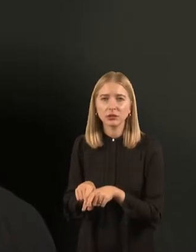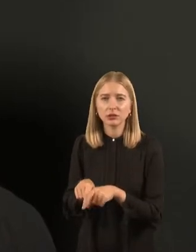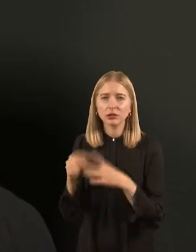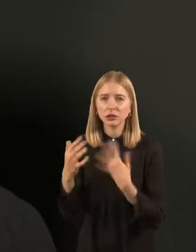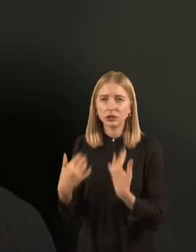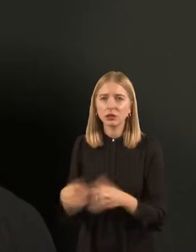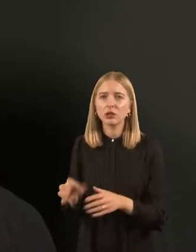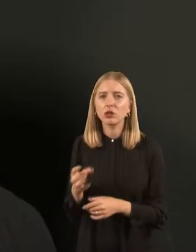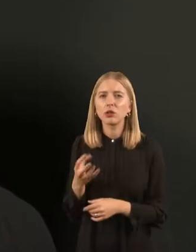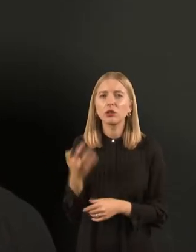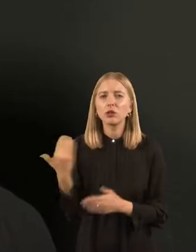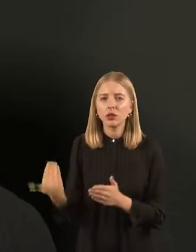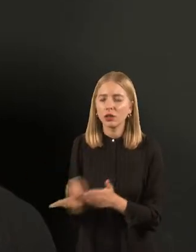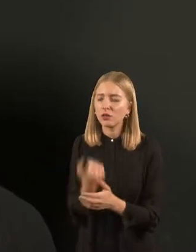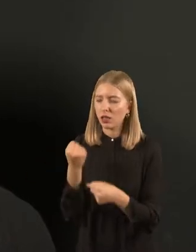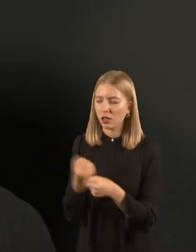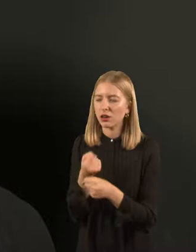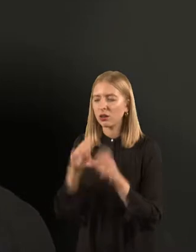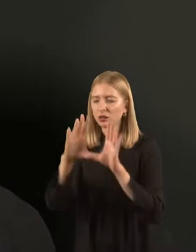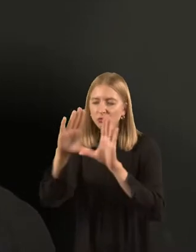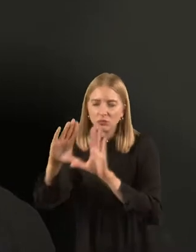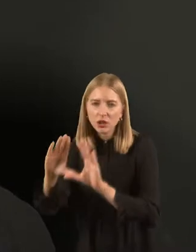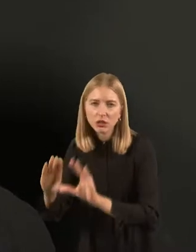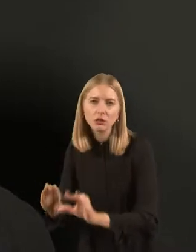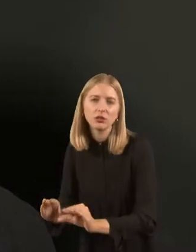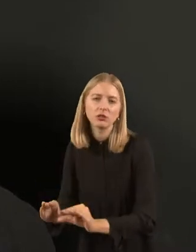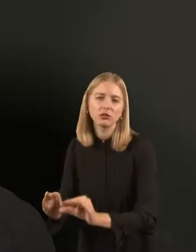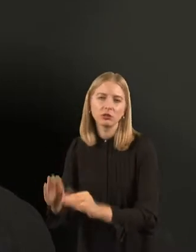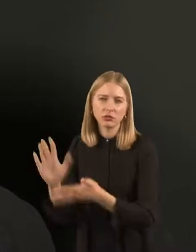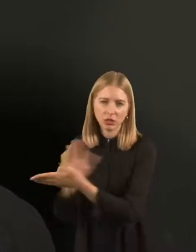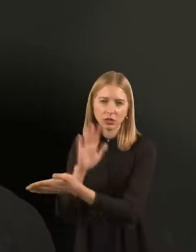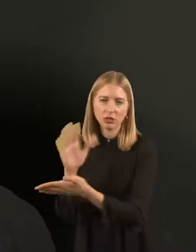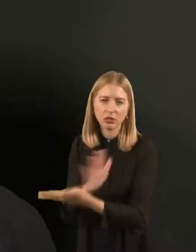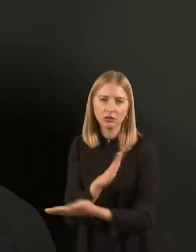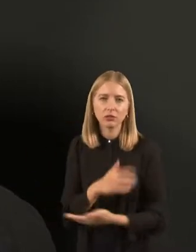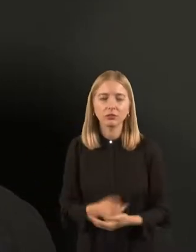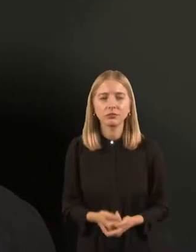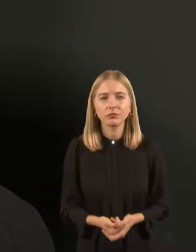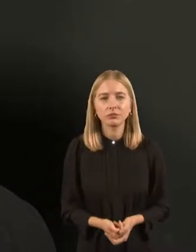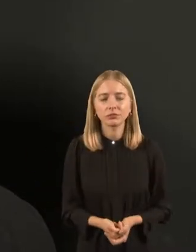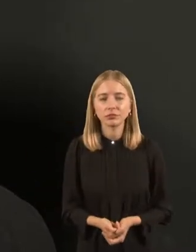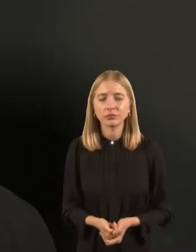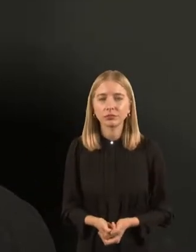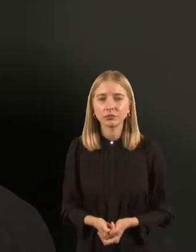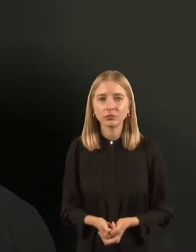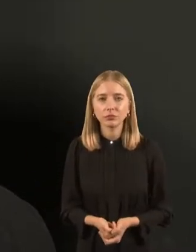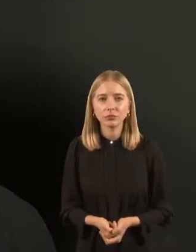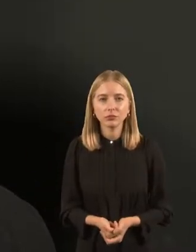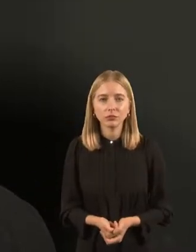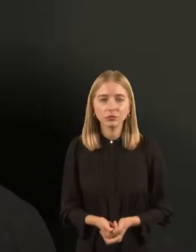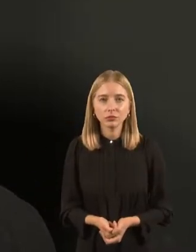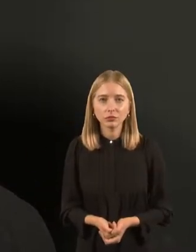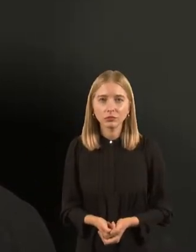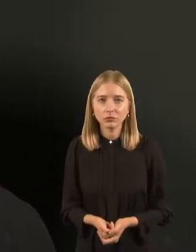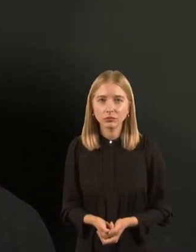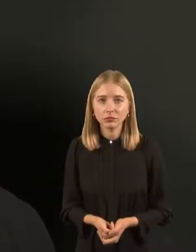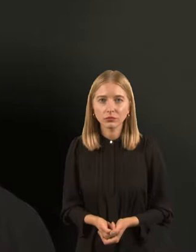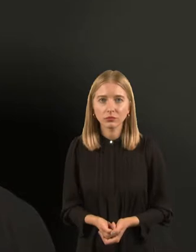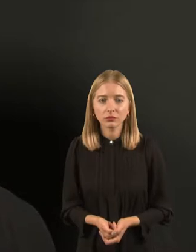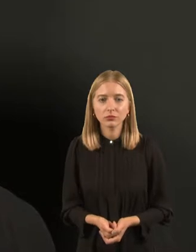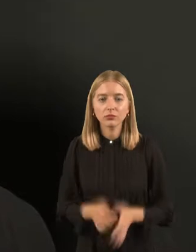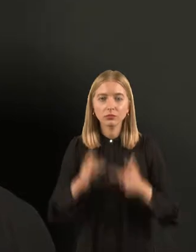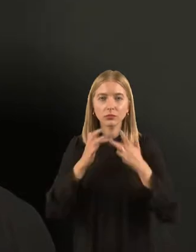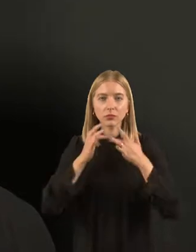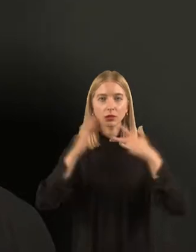have a removals scheme or mechanism. And these are the next